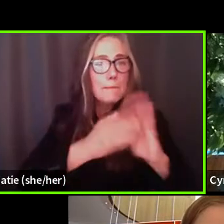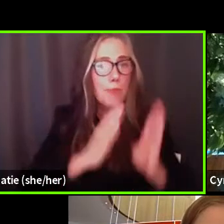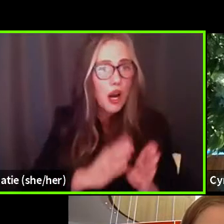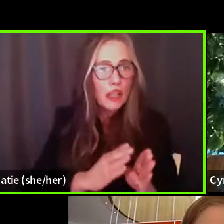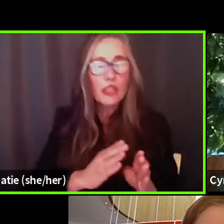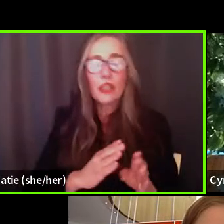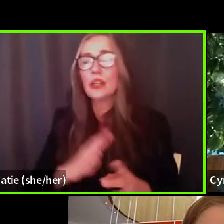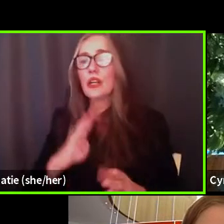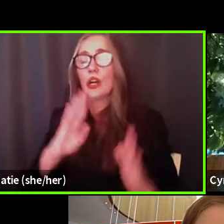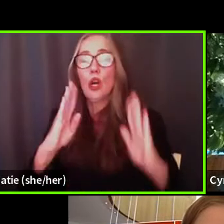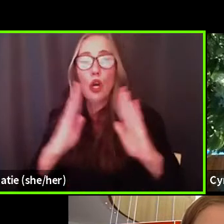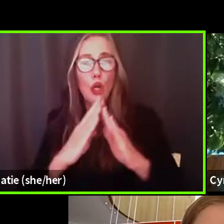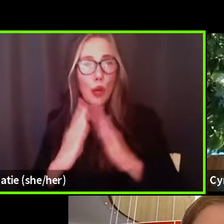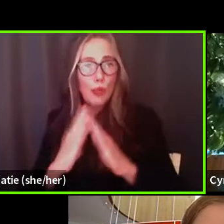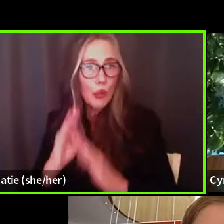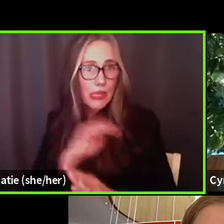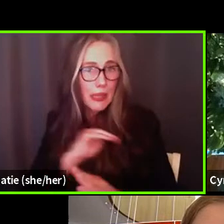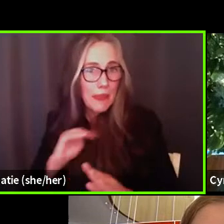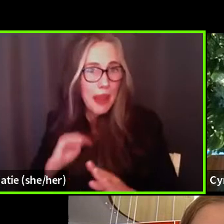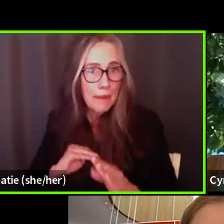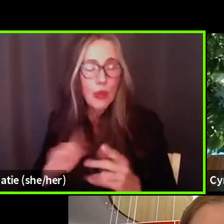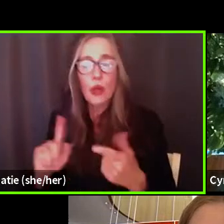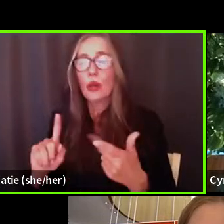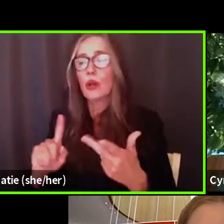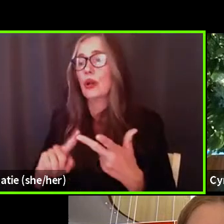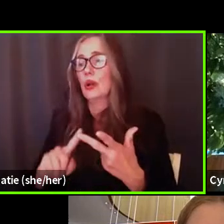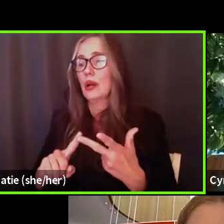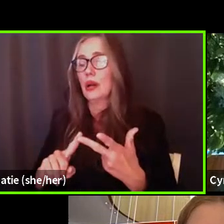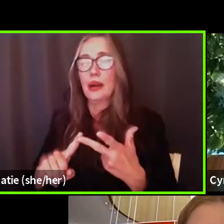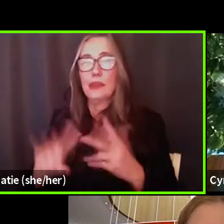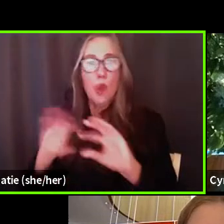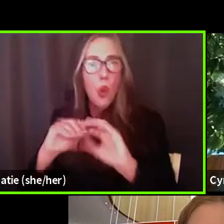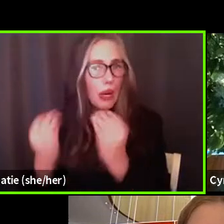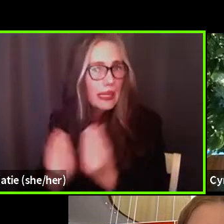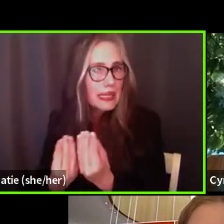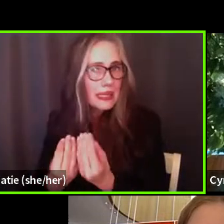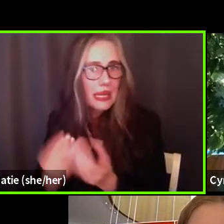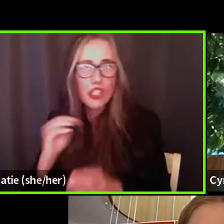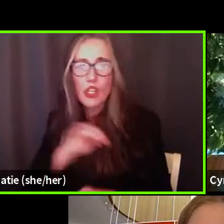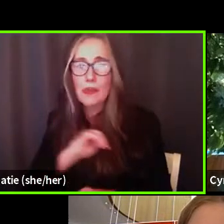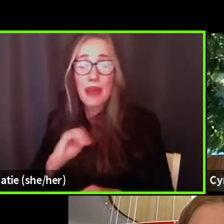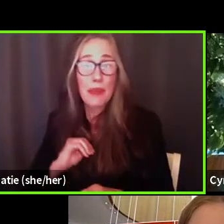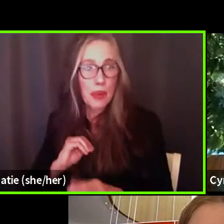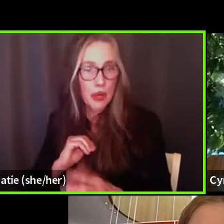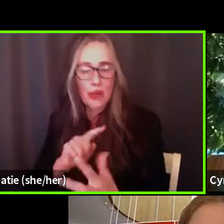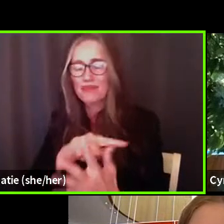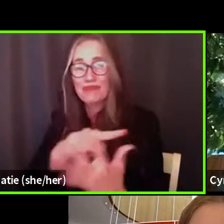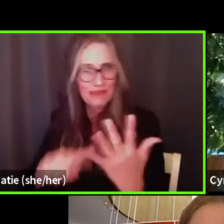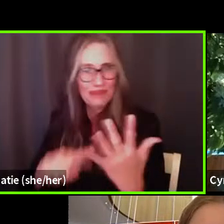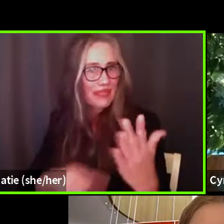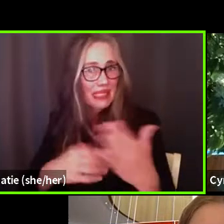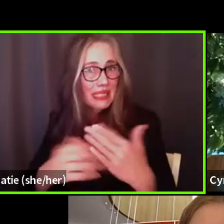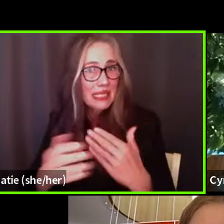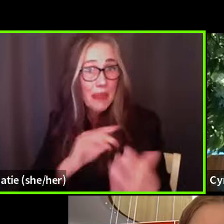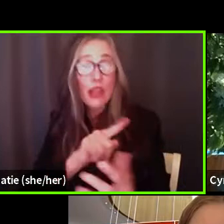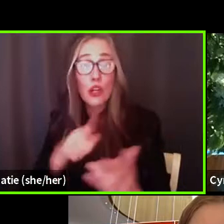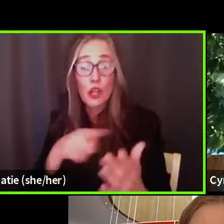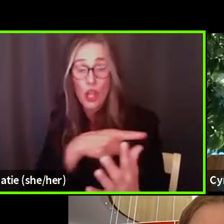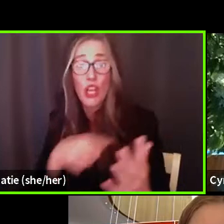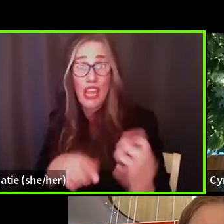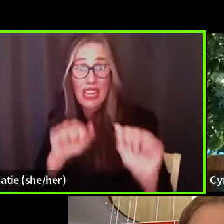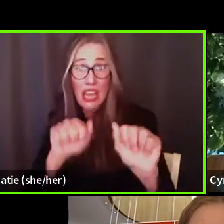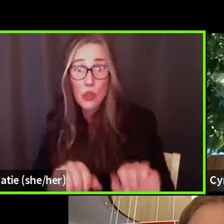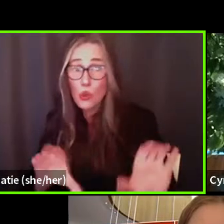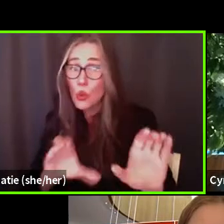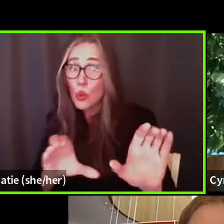is to please if you can and if you are able to there is a few steps that you can take one is submitting a